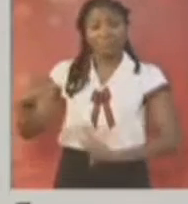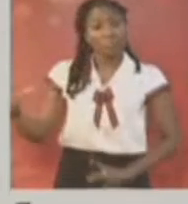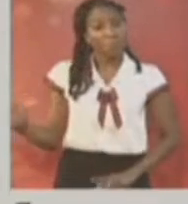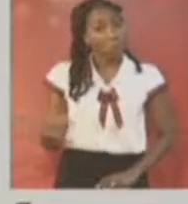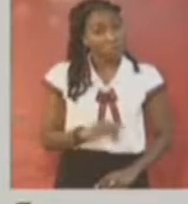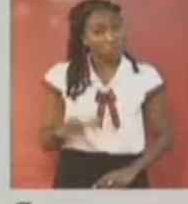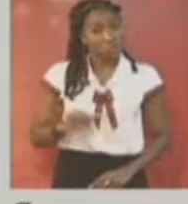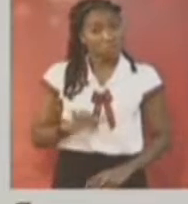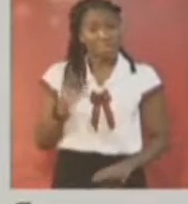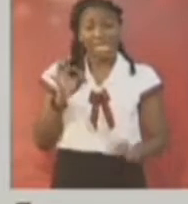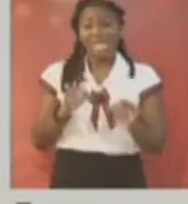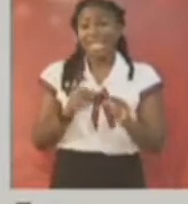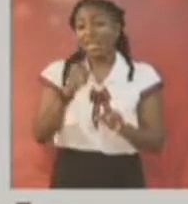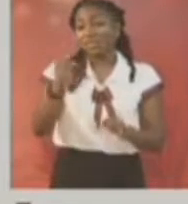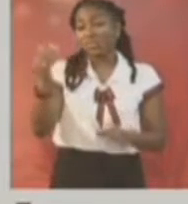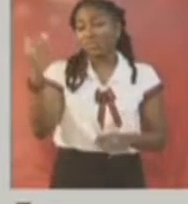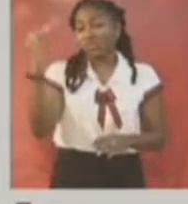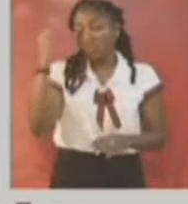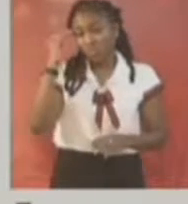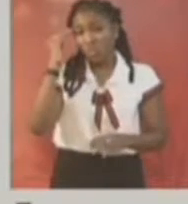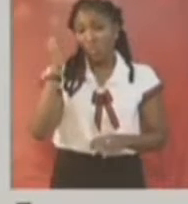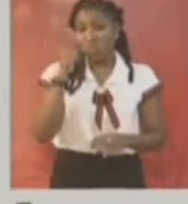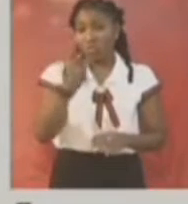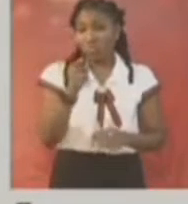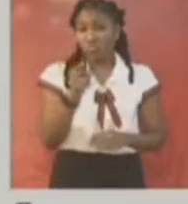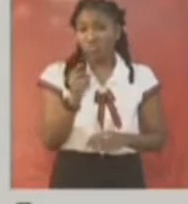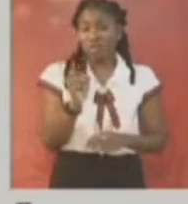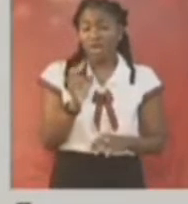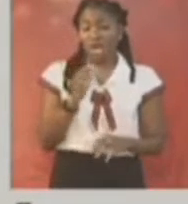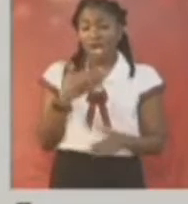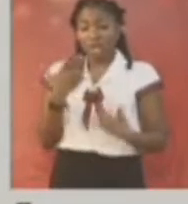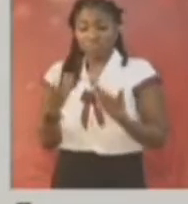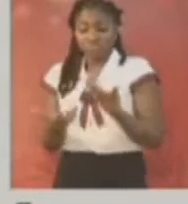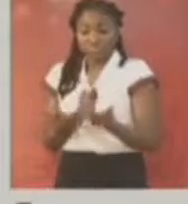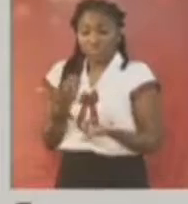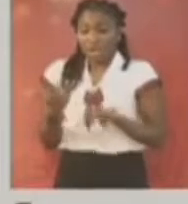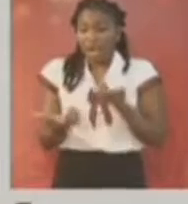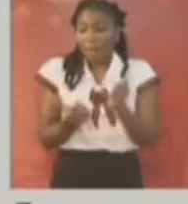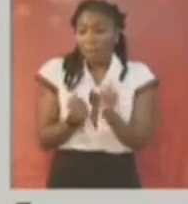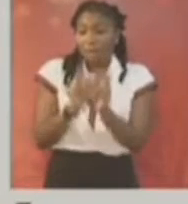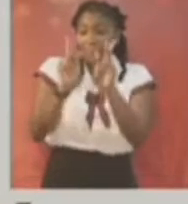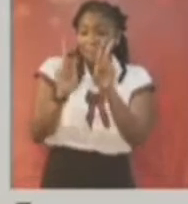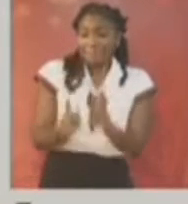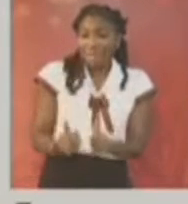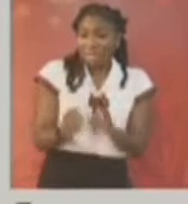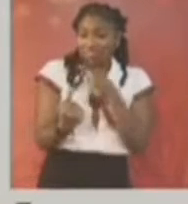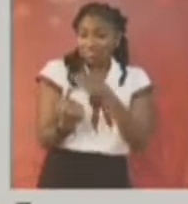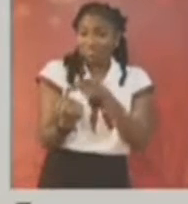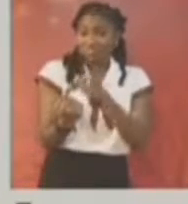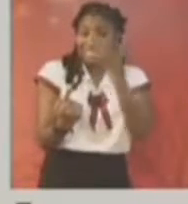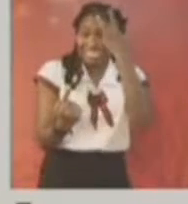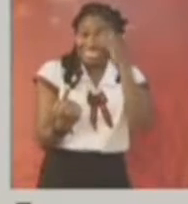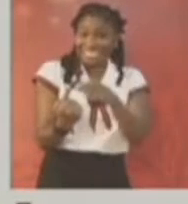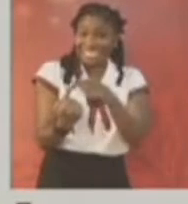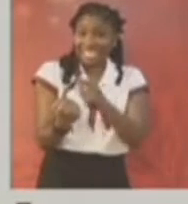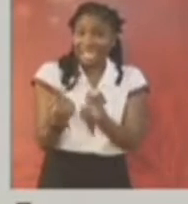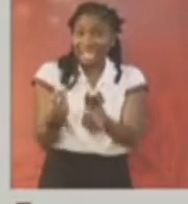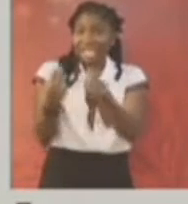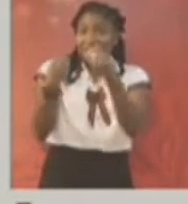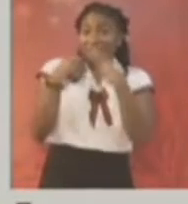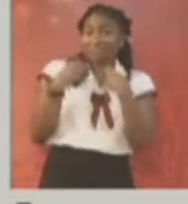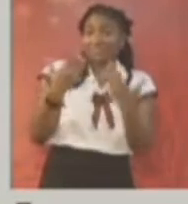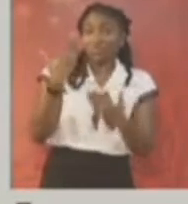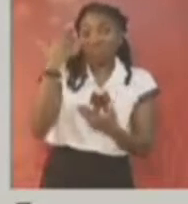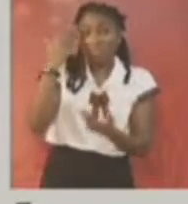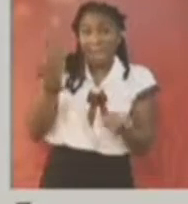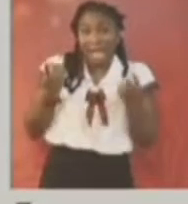if you know that you've interacted with someone who seemed to be under the weather, seemed to be having any sort of respiratory symptoms, and